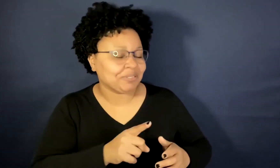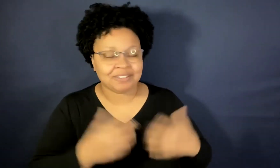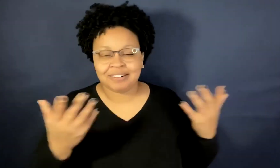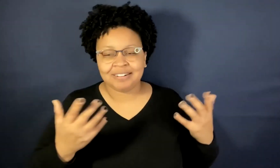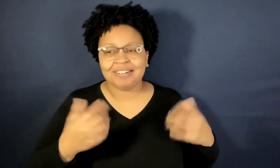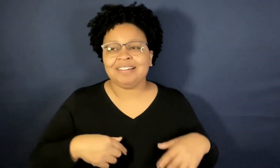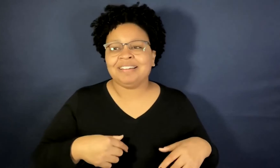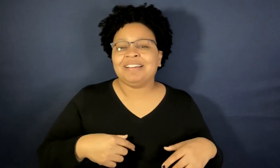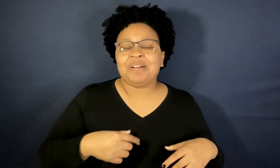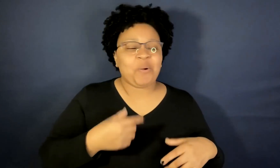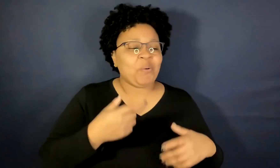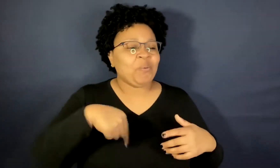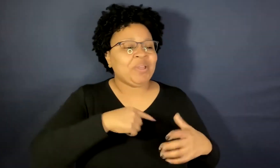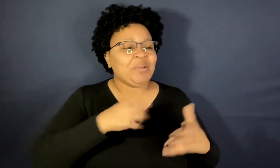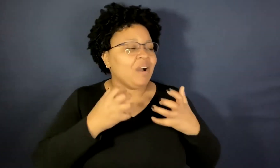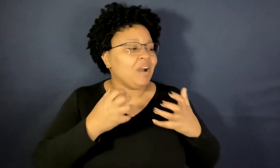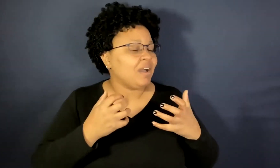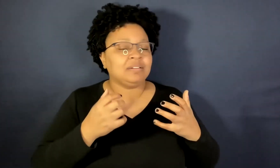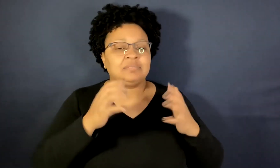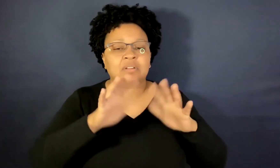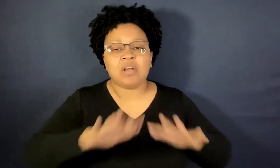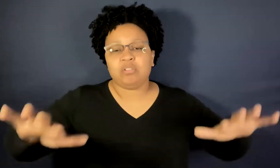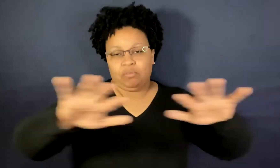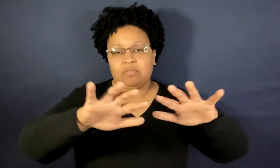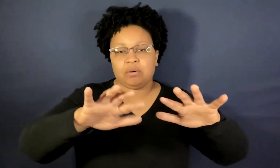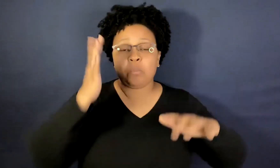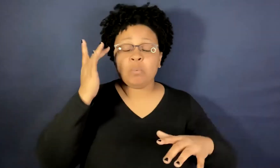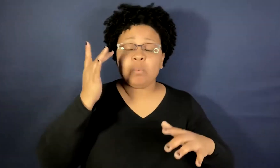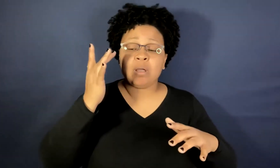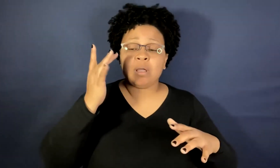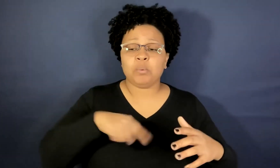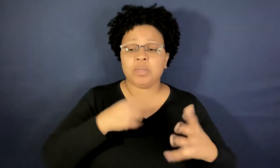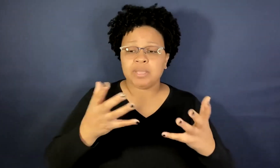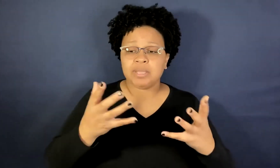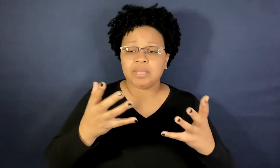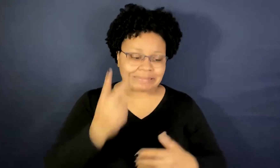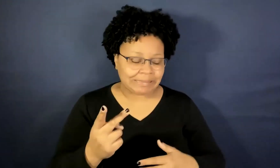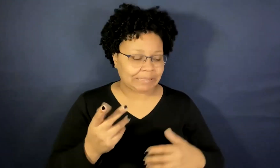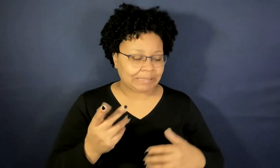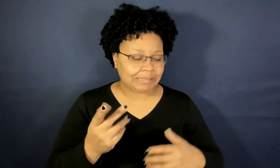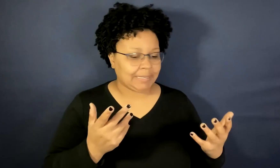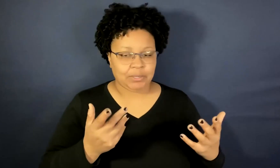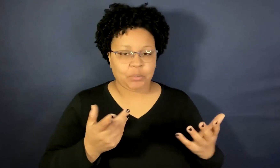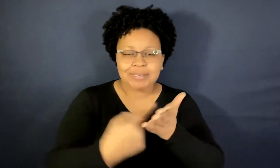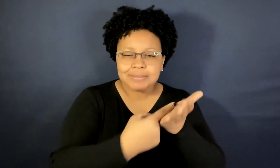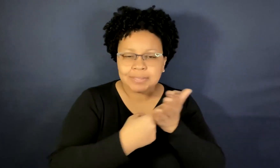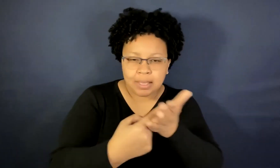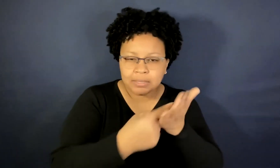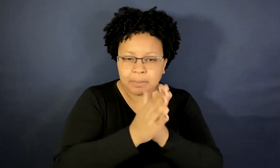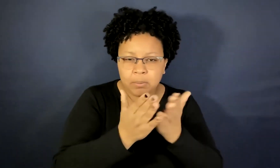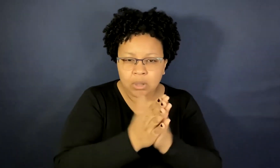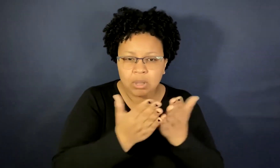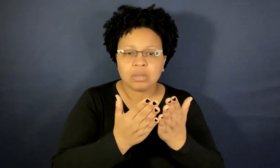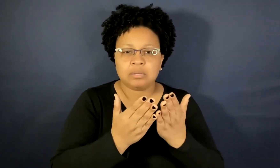Dr. Holt. We're going to have this book everywhere because we see right now when we talk to people about this book, what